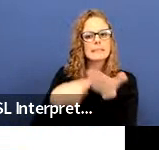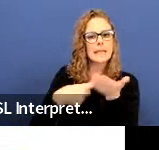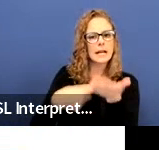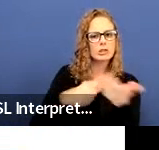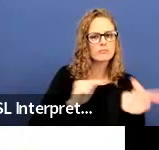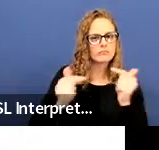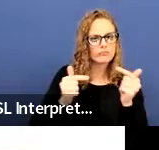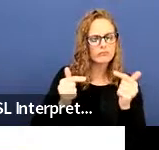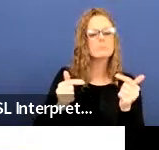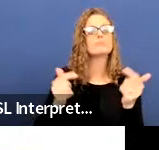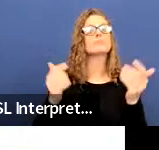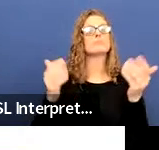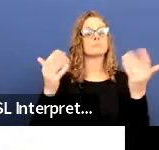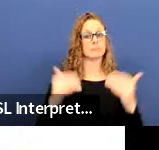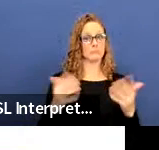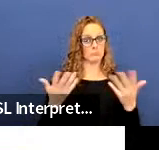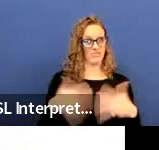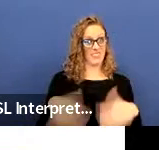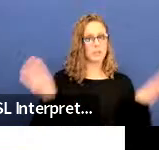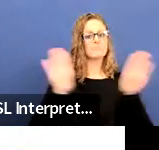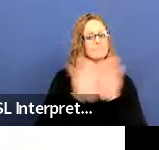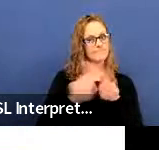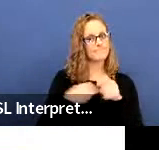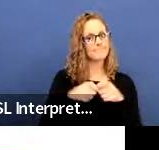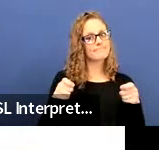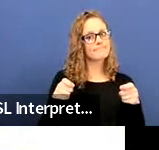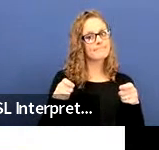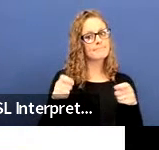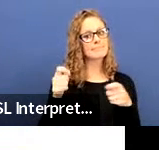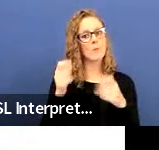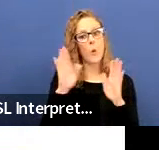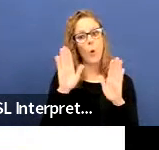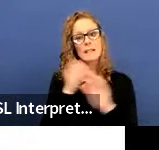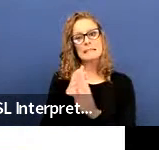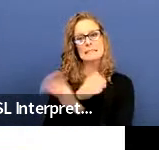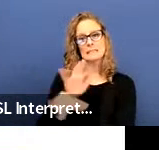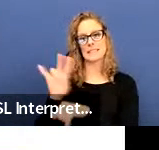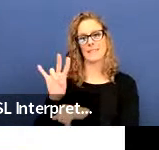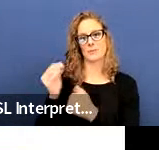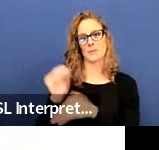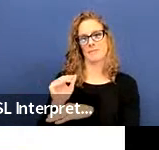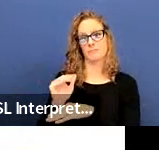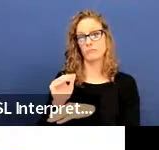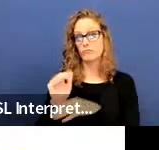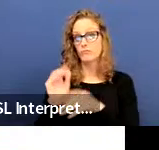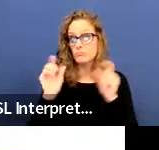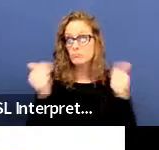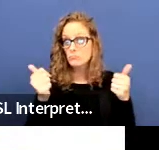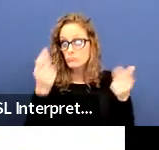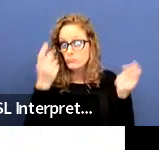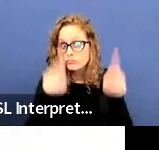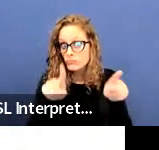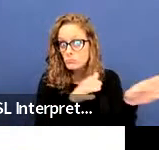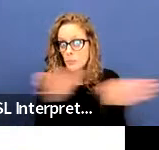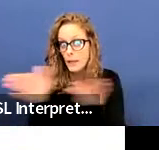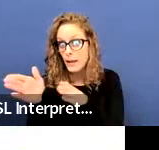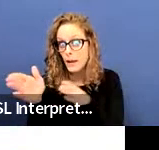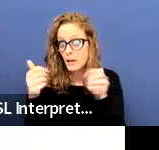will close out, hopefully a little bit before 7 tonight. Does that sound okay with